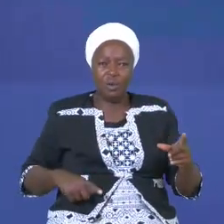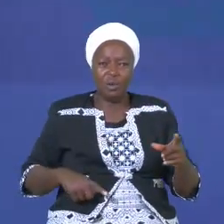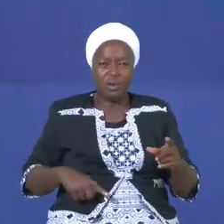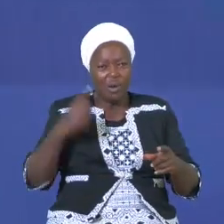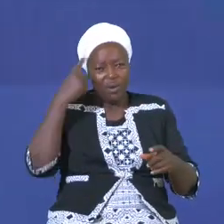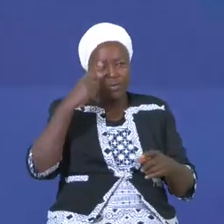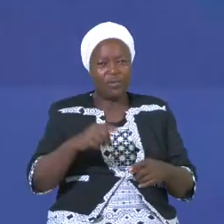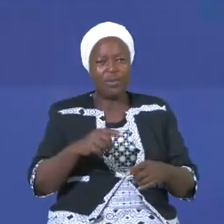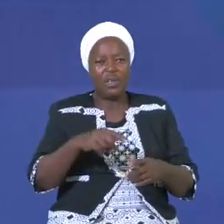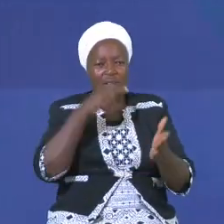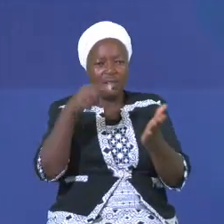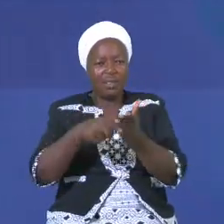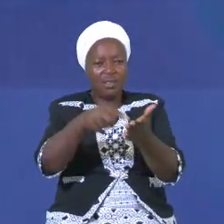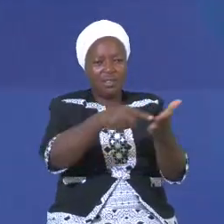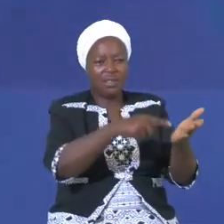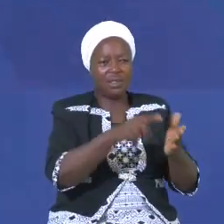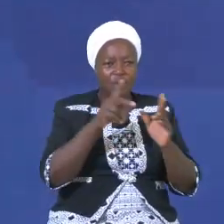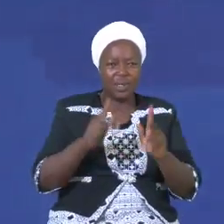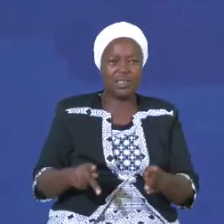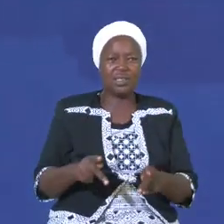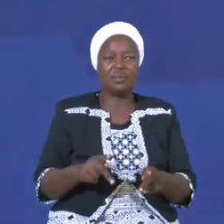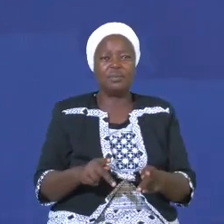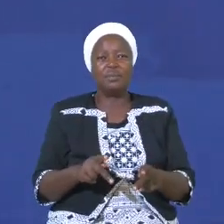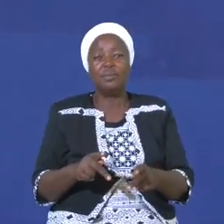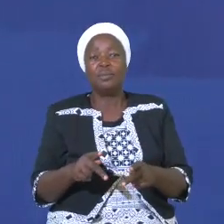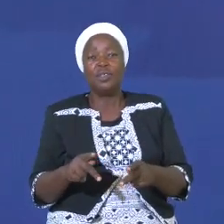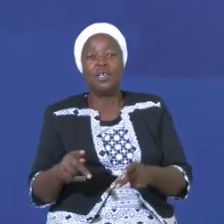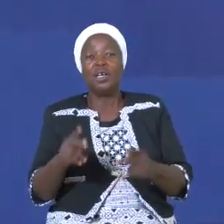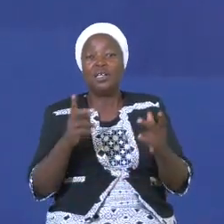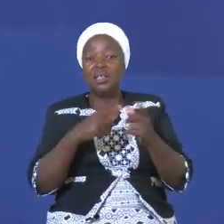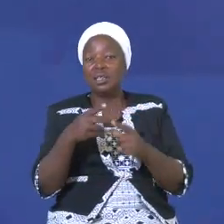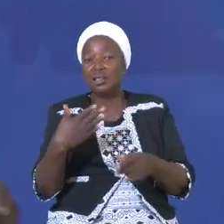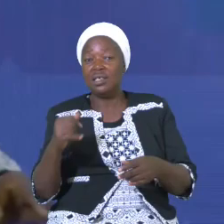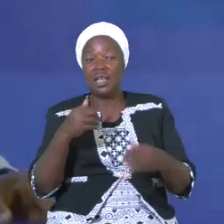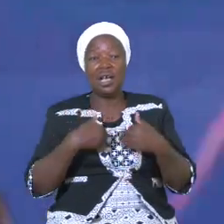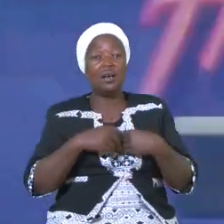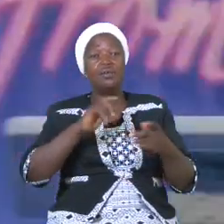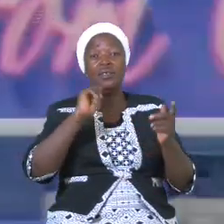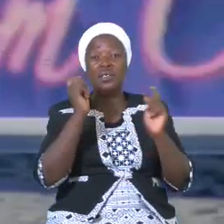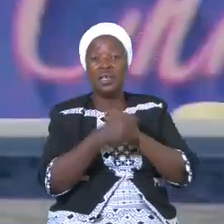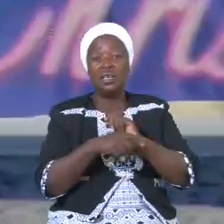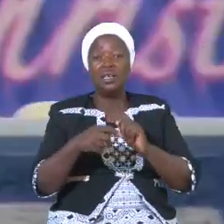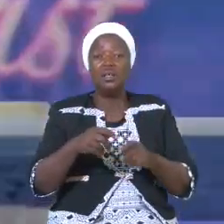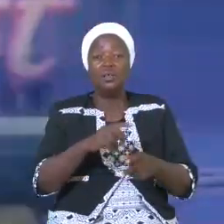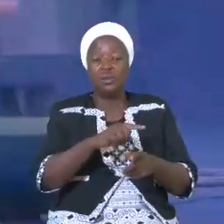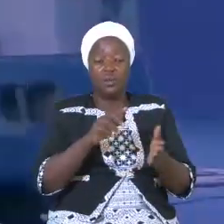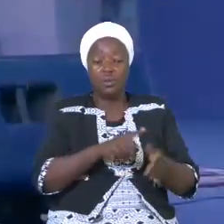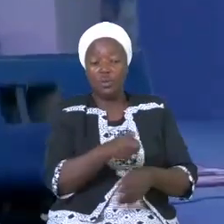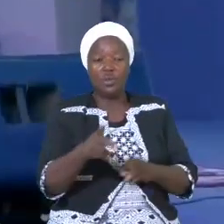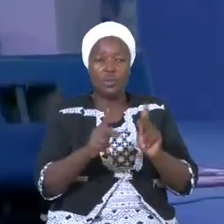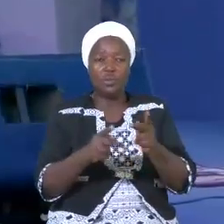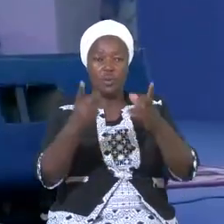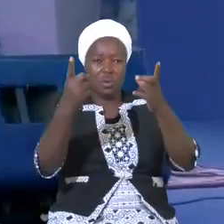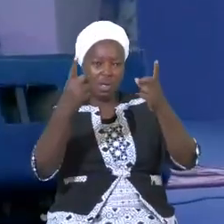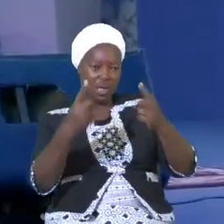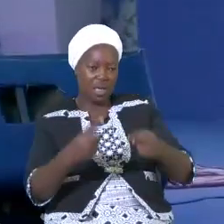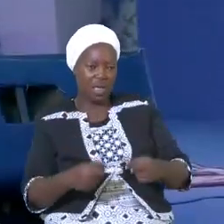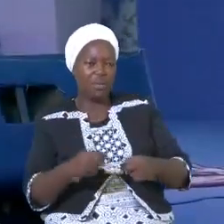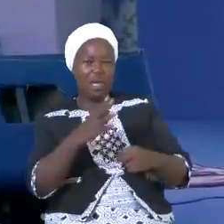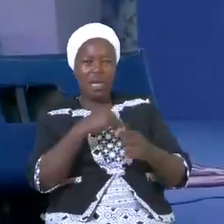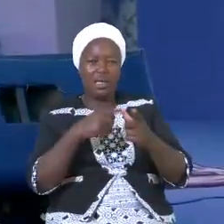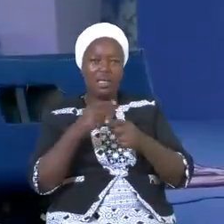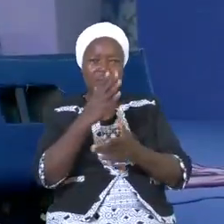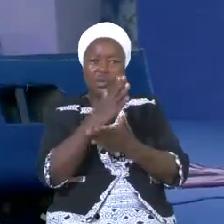and so for me so and so things have changed they came and some of them do